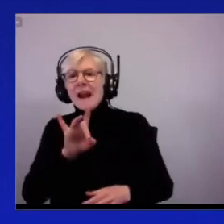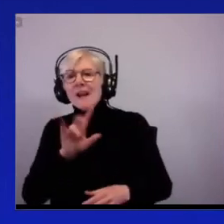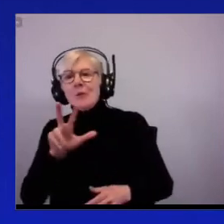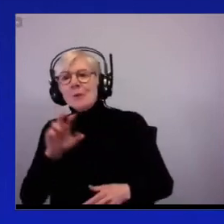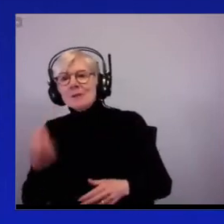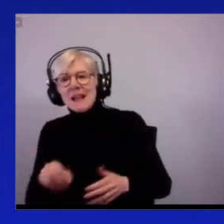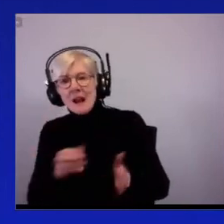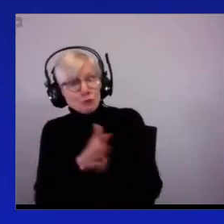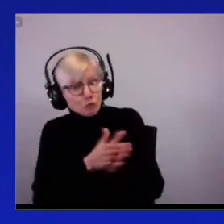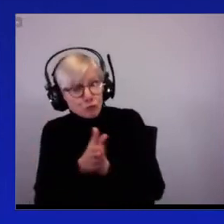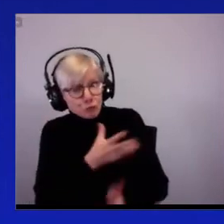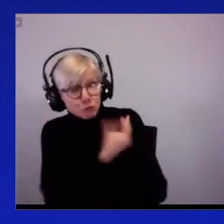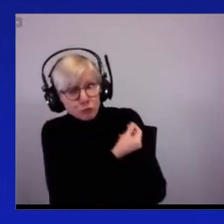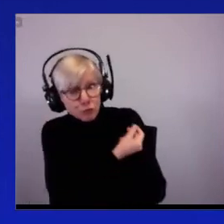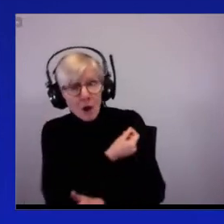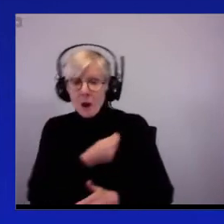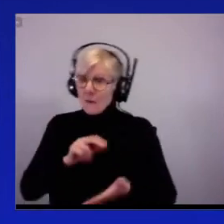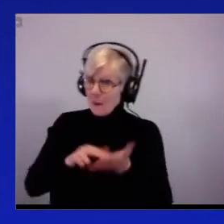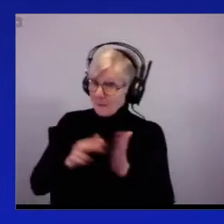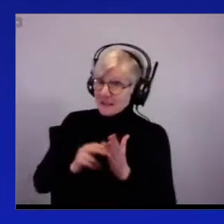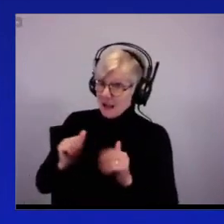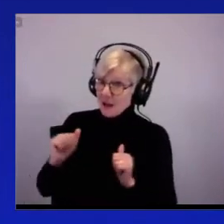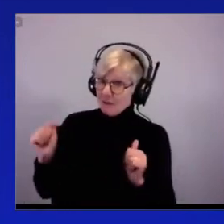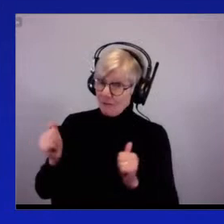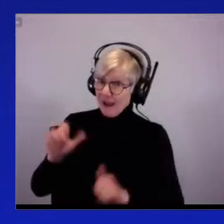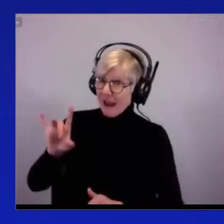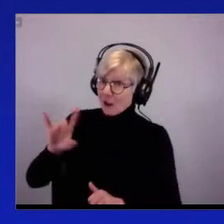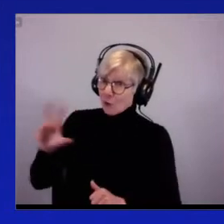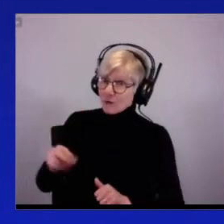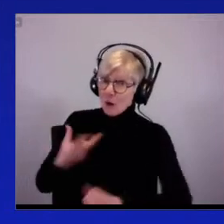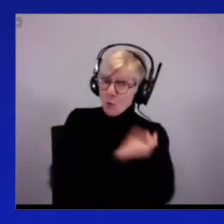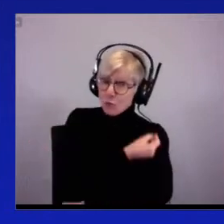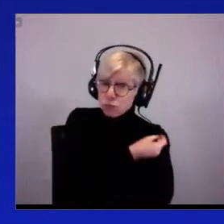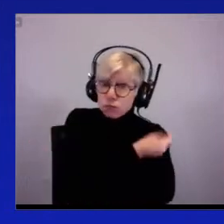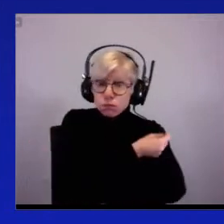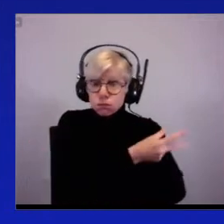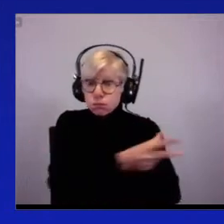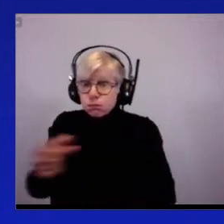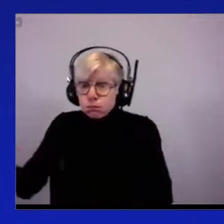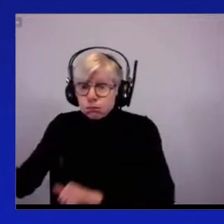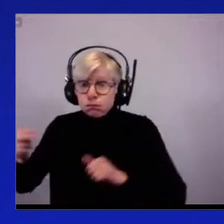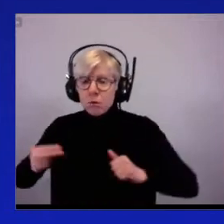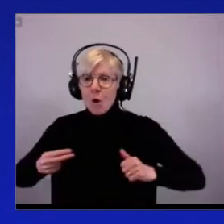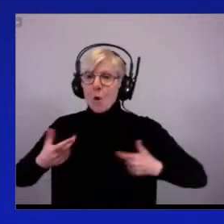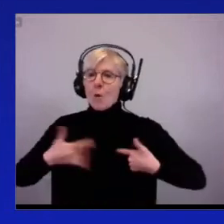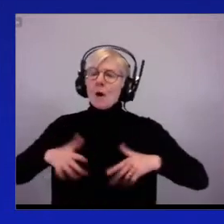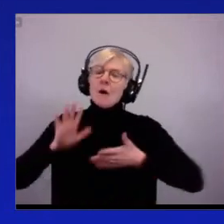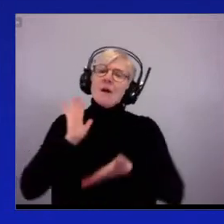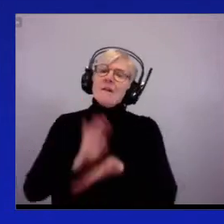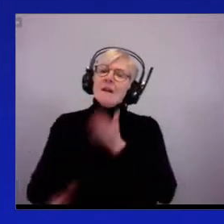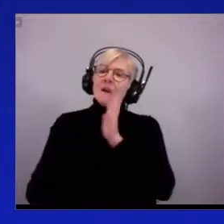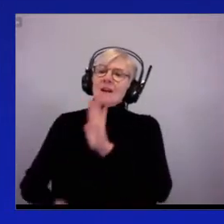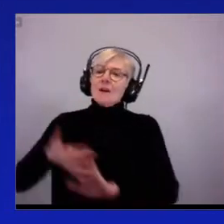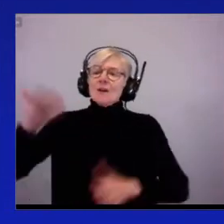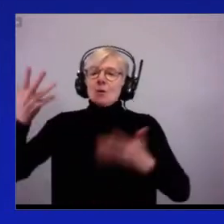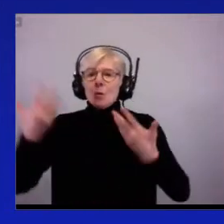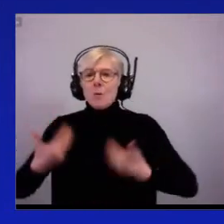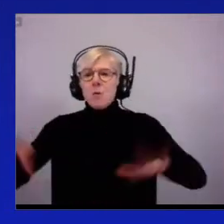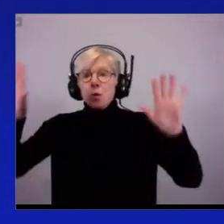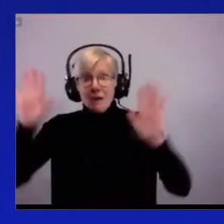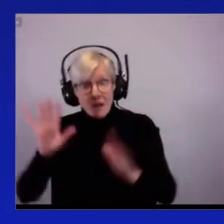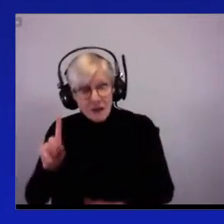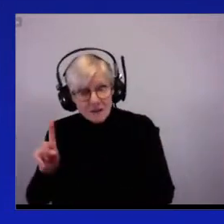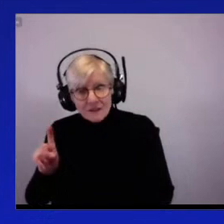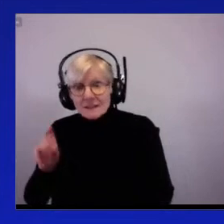of our population gets that vaccine, does that get us across the finish line, or where is it? And do we have any